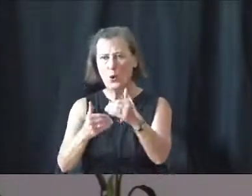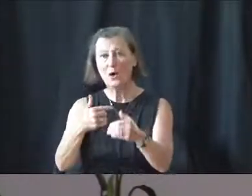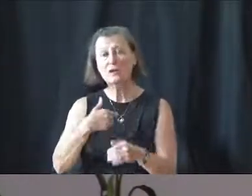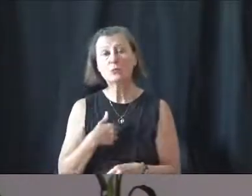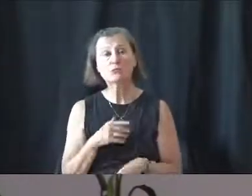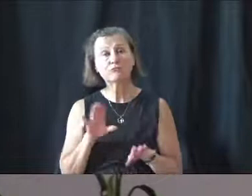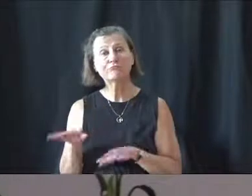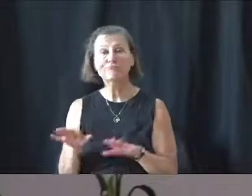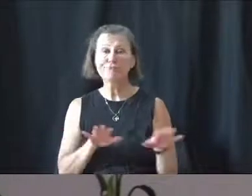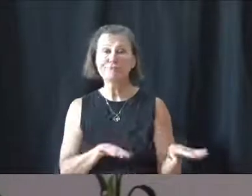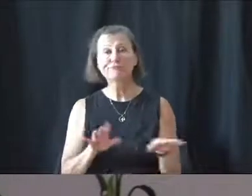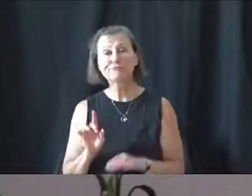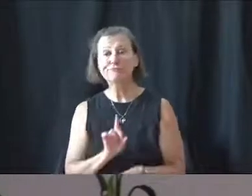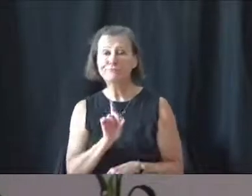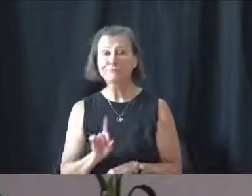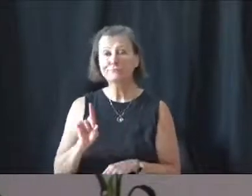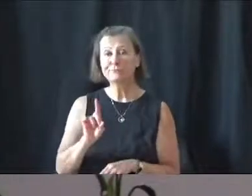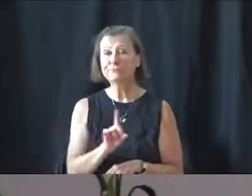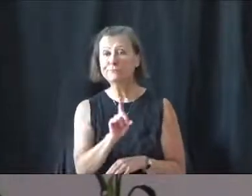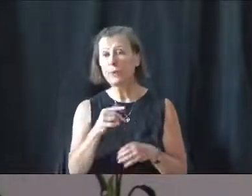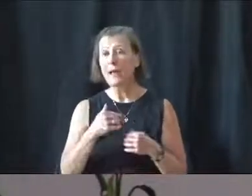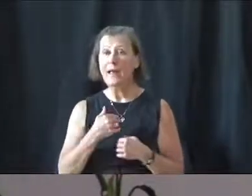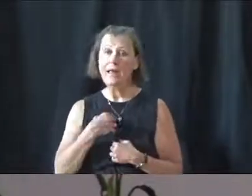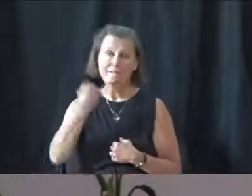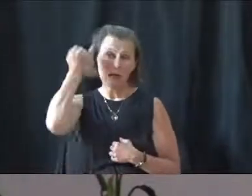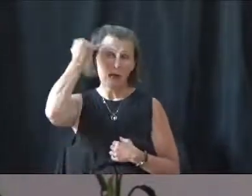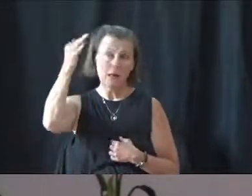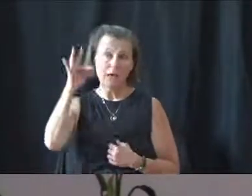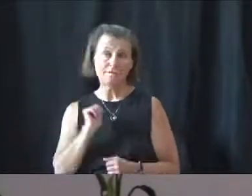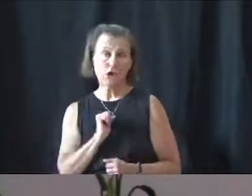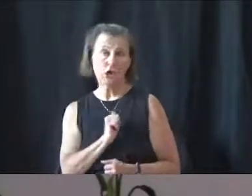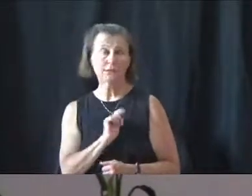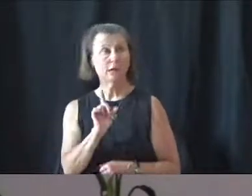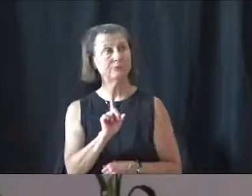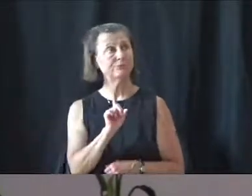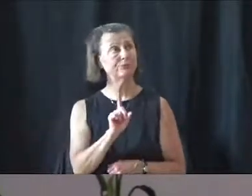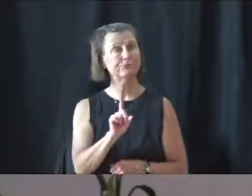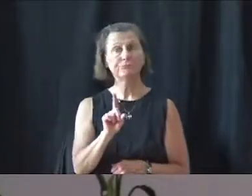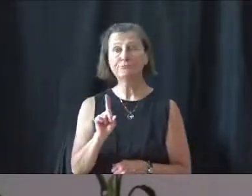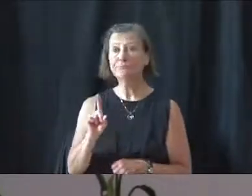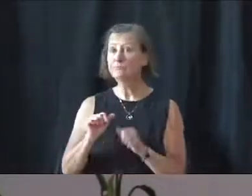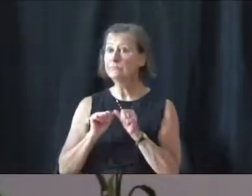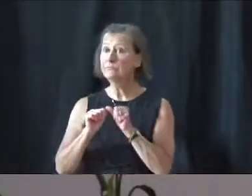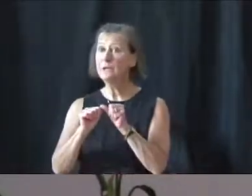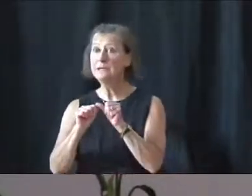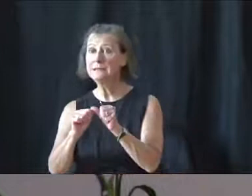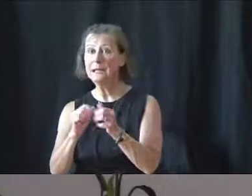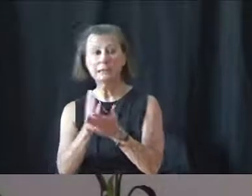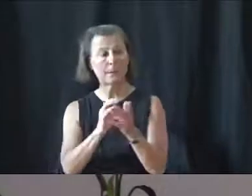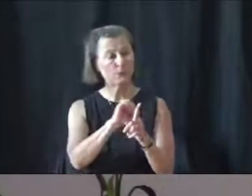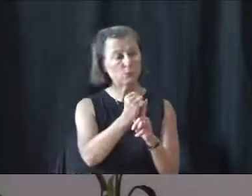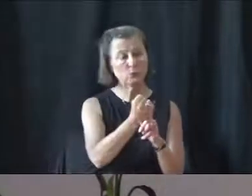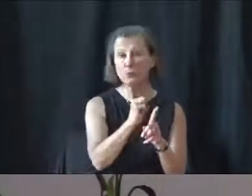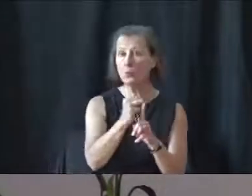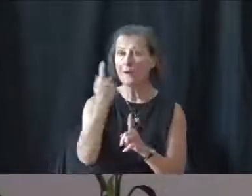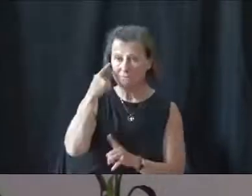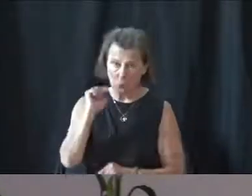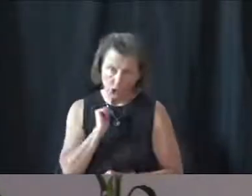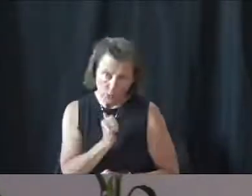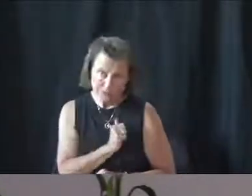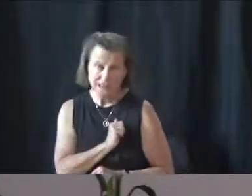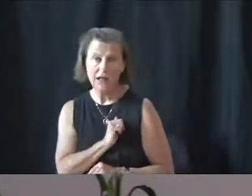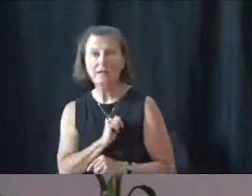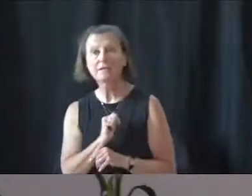along, maintaining a certain image of ourselves, maintaining certain situations for